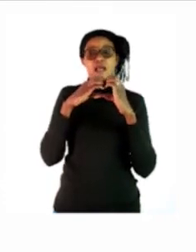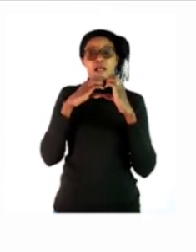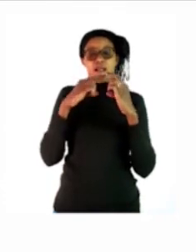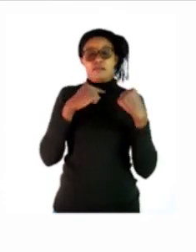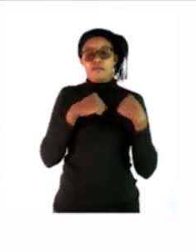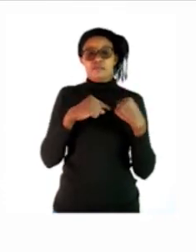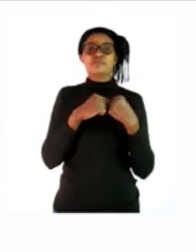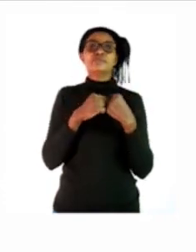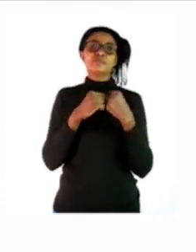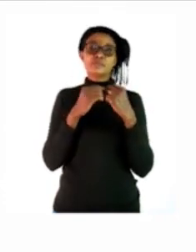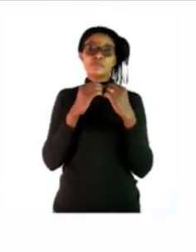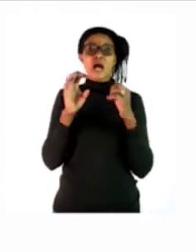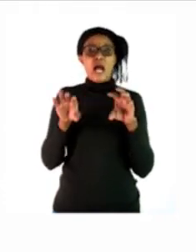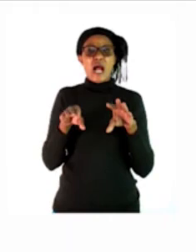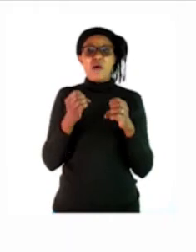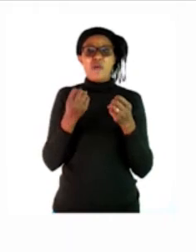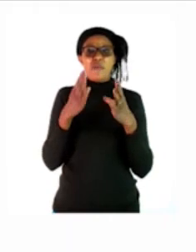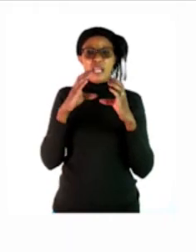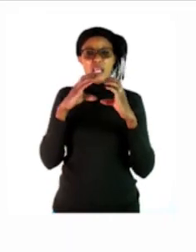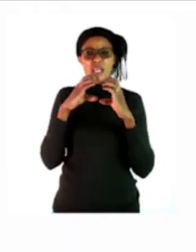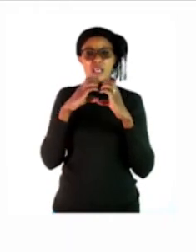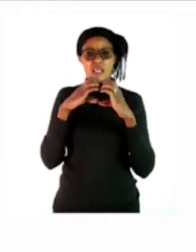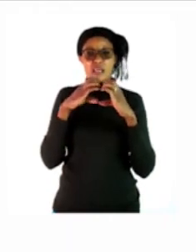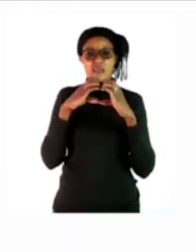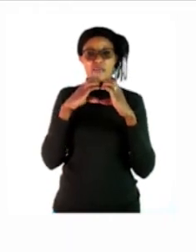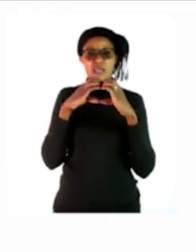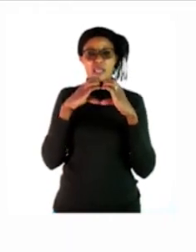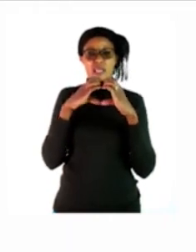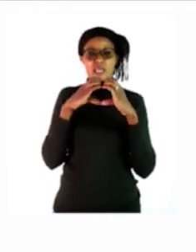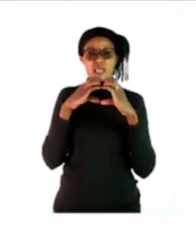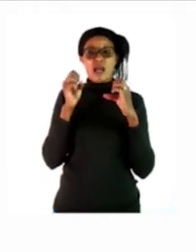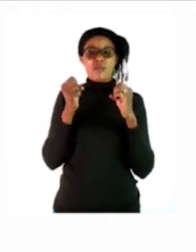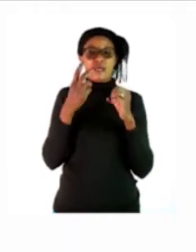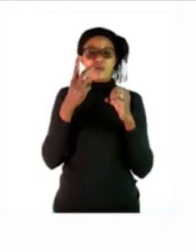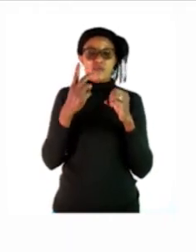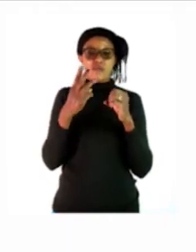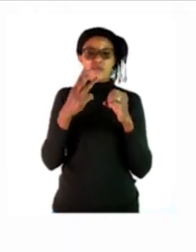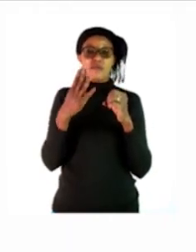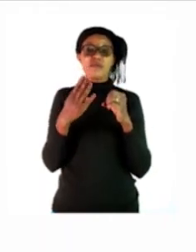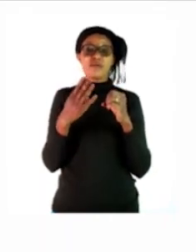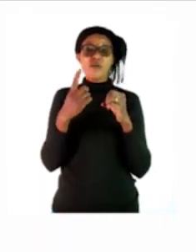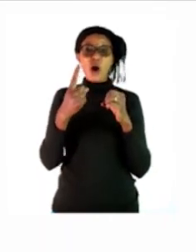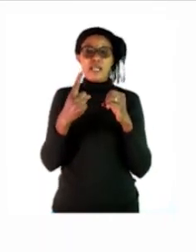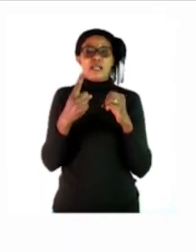count how many hearts are there in the big picture. Let's count. 1,